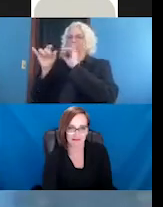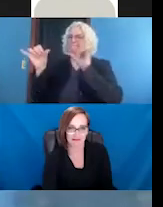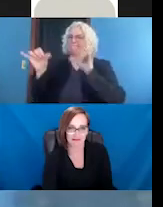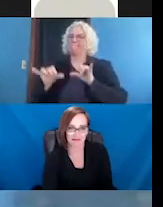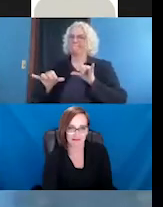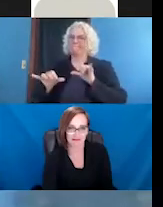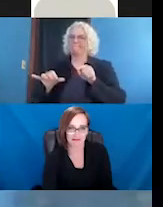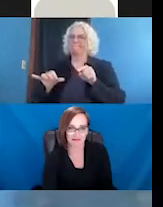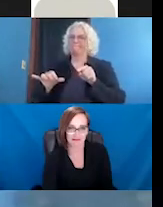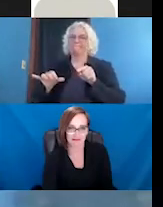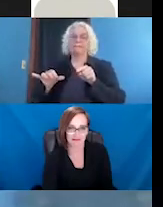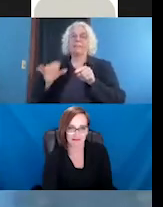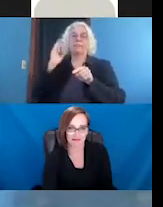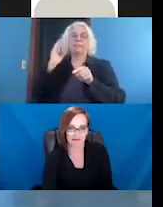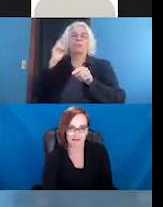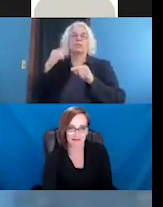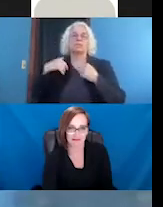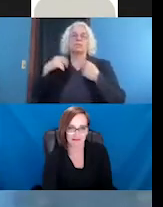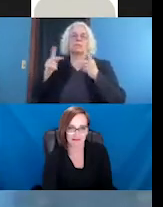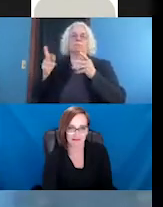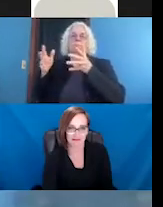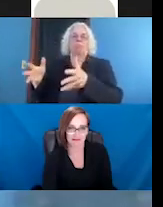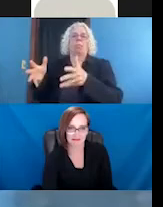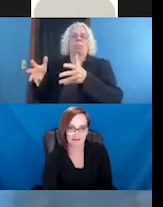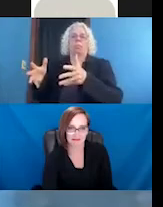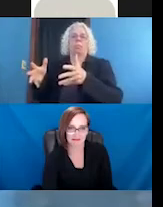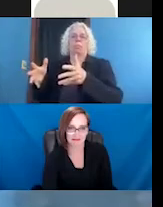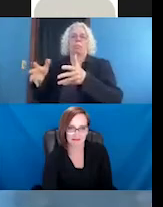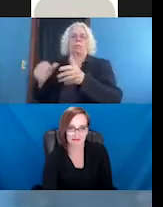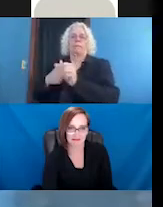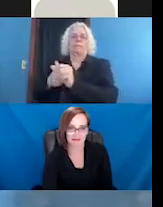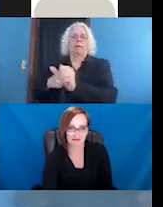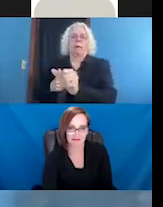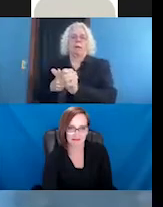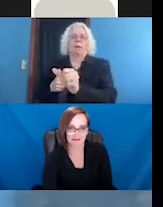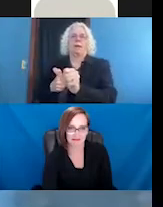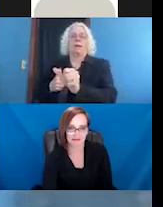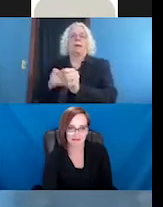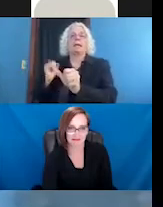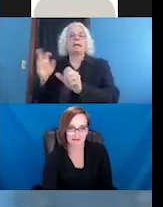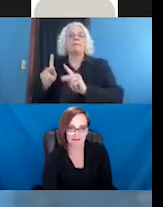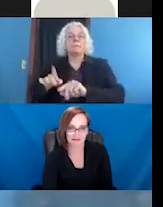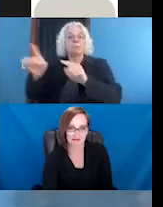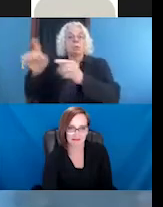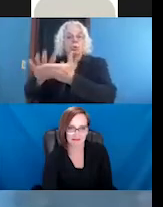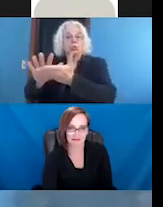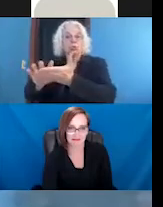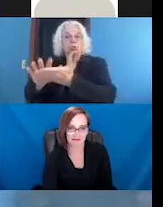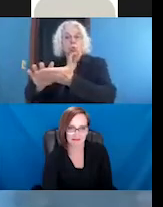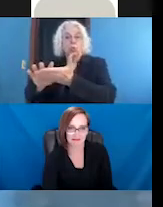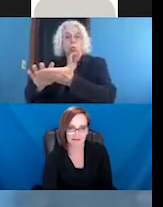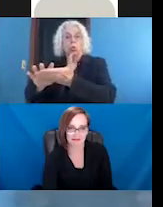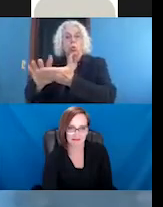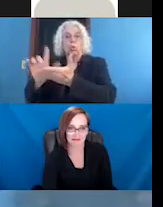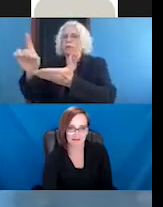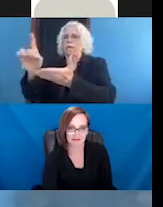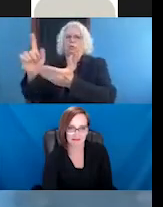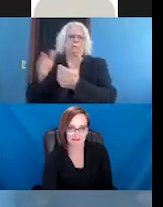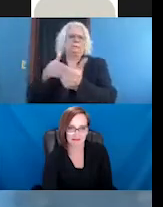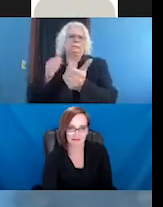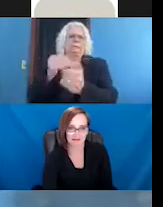young people behind. I think we need to help every young person that goes to school should have an easy pathway to getting a driver's license. That's a